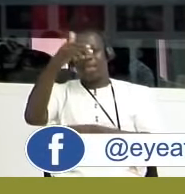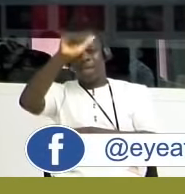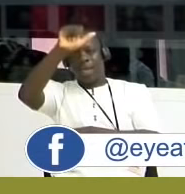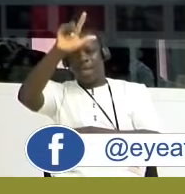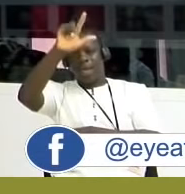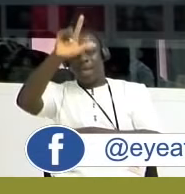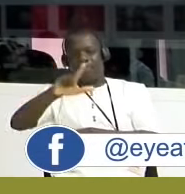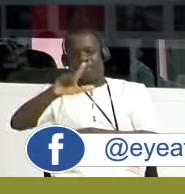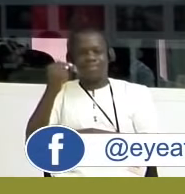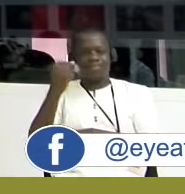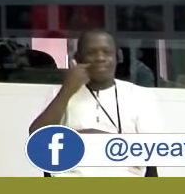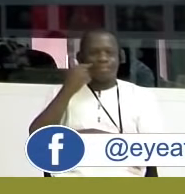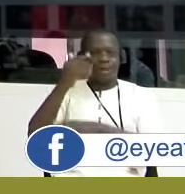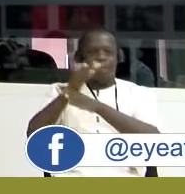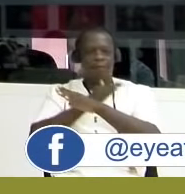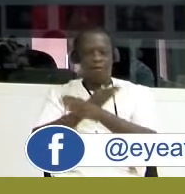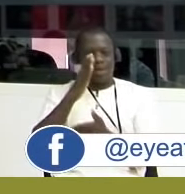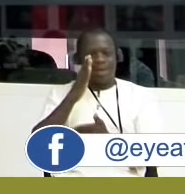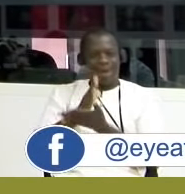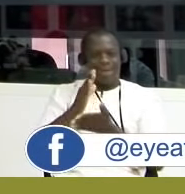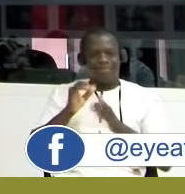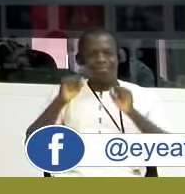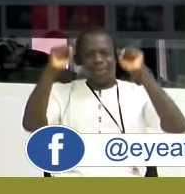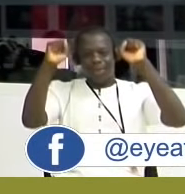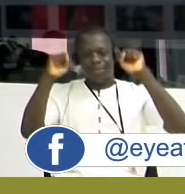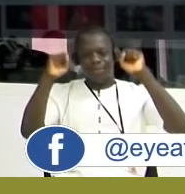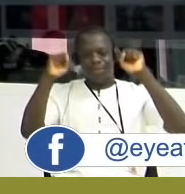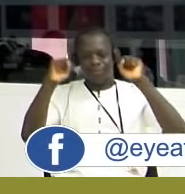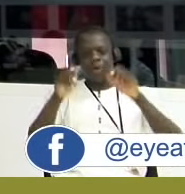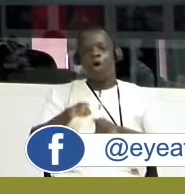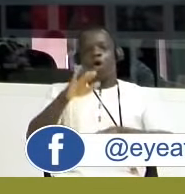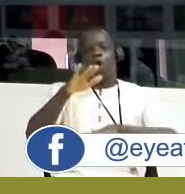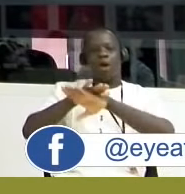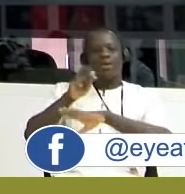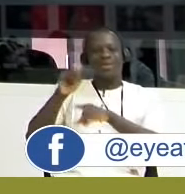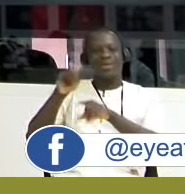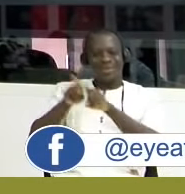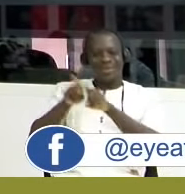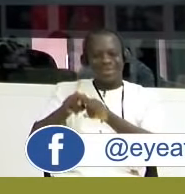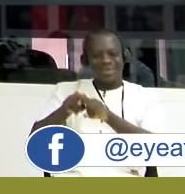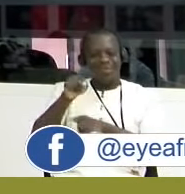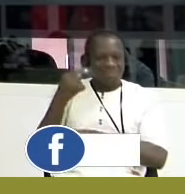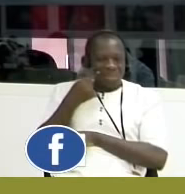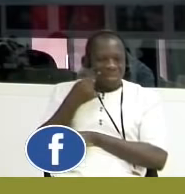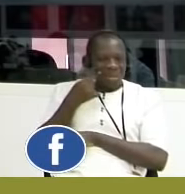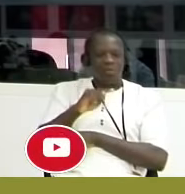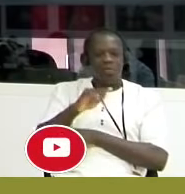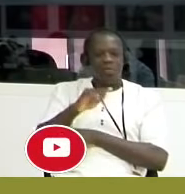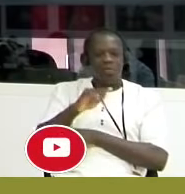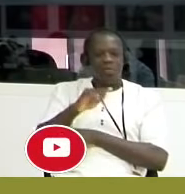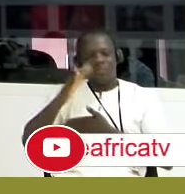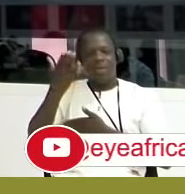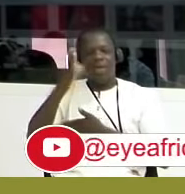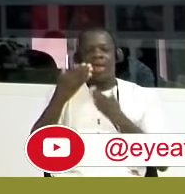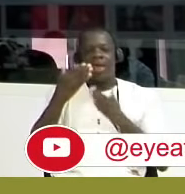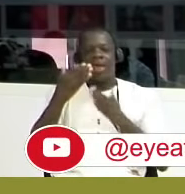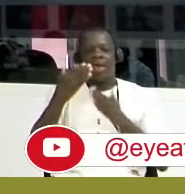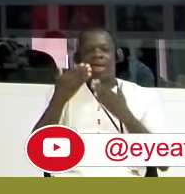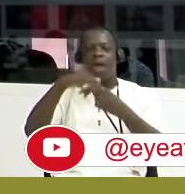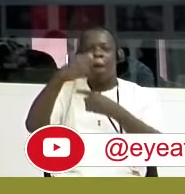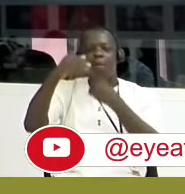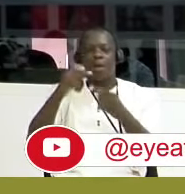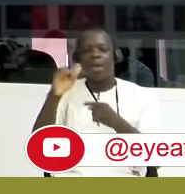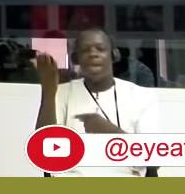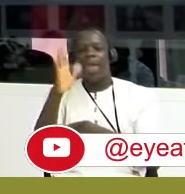demonstration. On that same day, did you receive any information about any planned meetings between the student leaderships